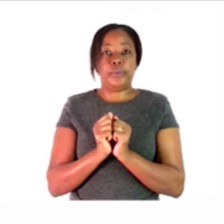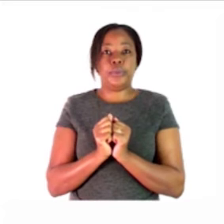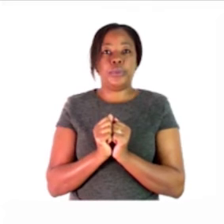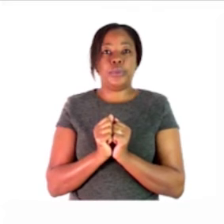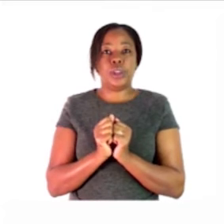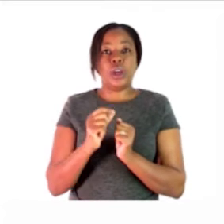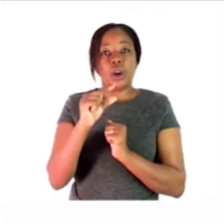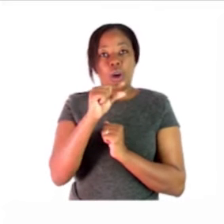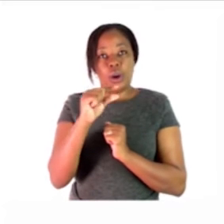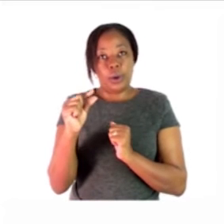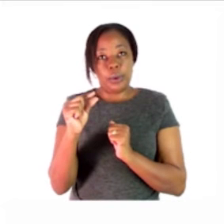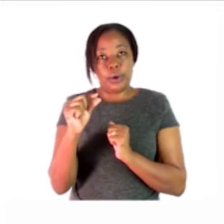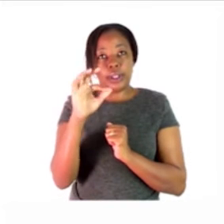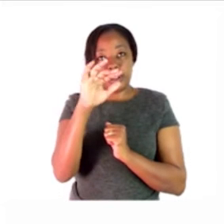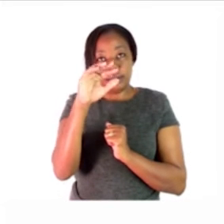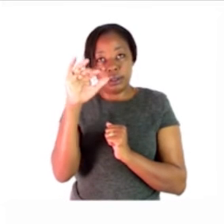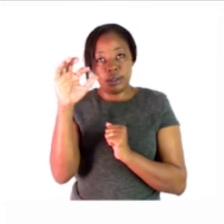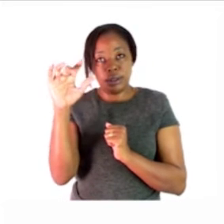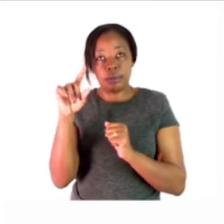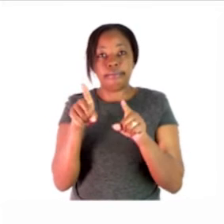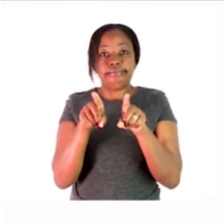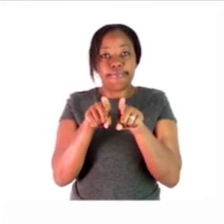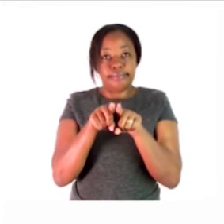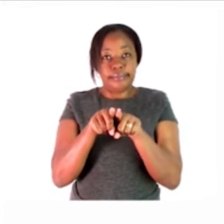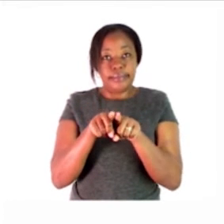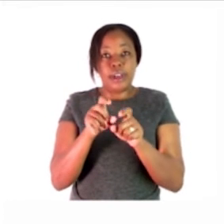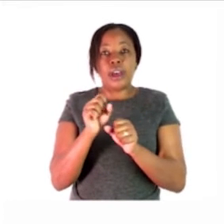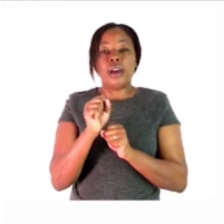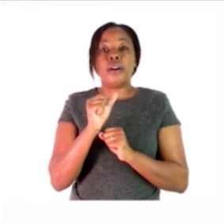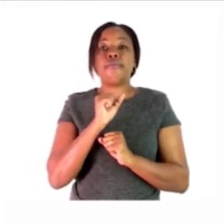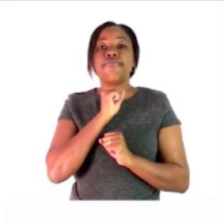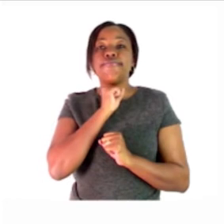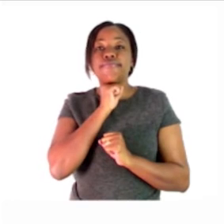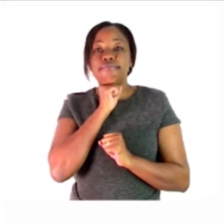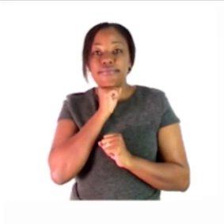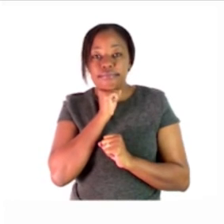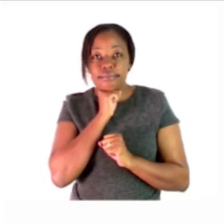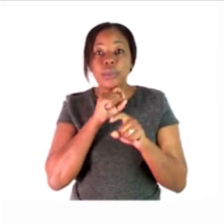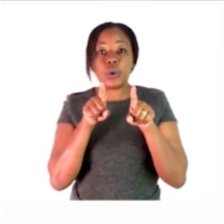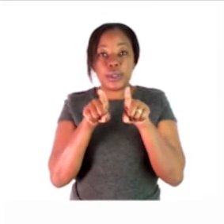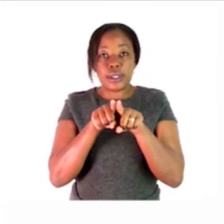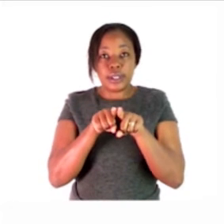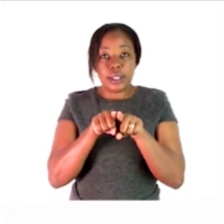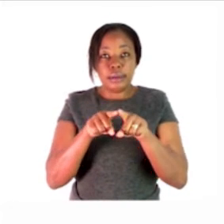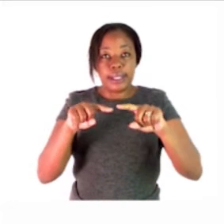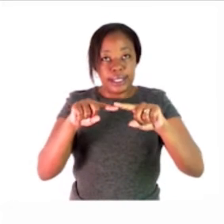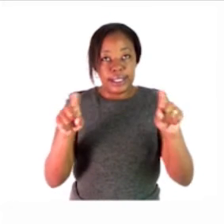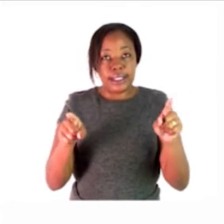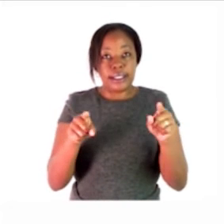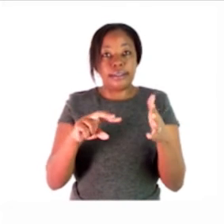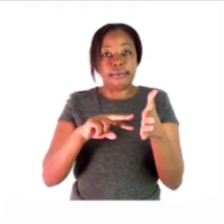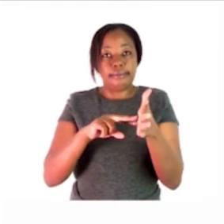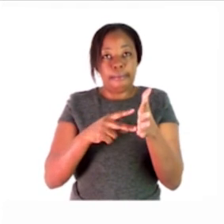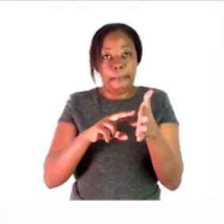are spelled the same and sound the same, but they have different meanings. Sometimes the spelling can also